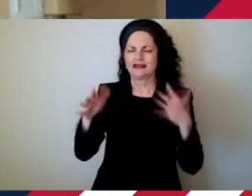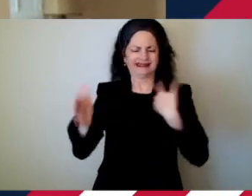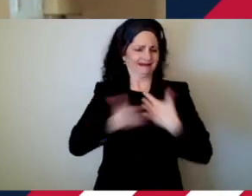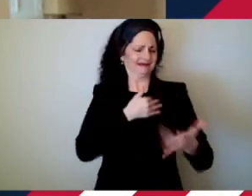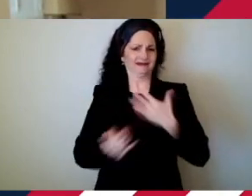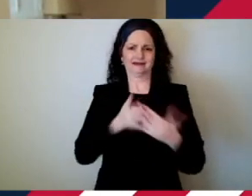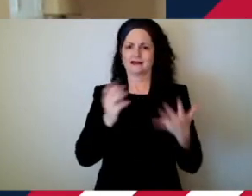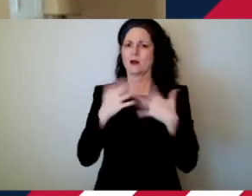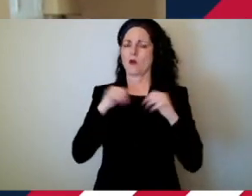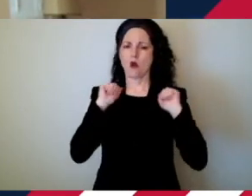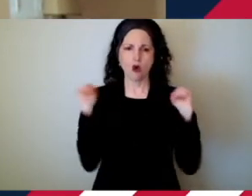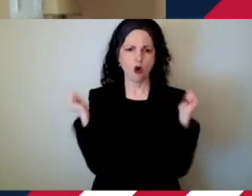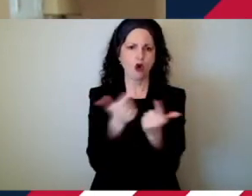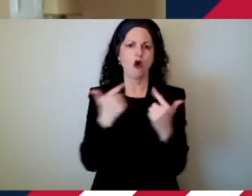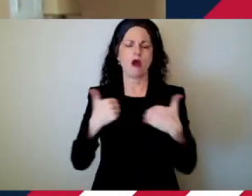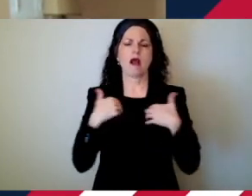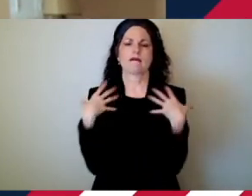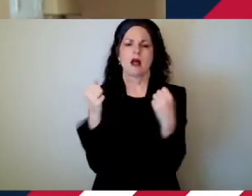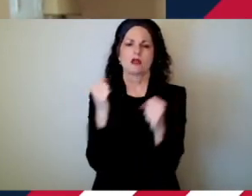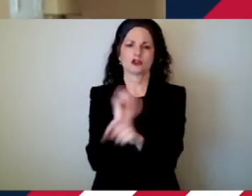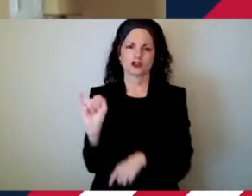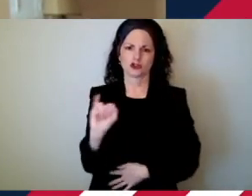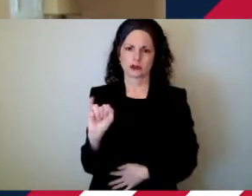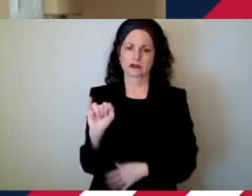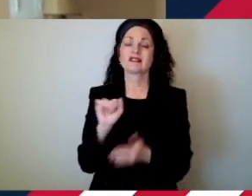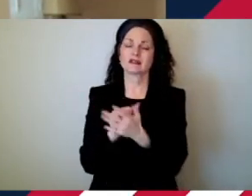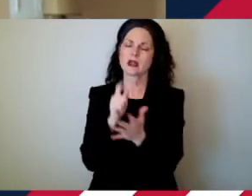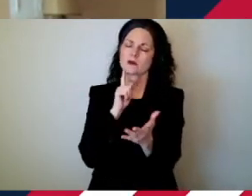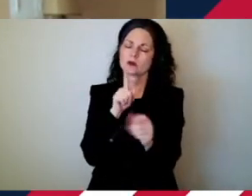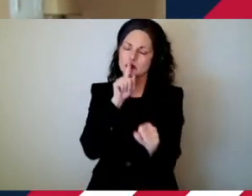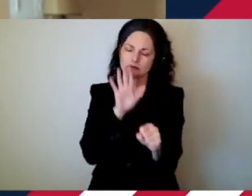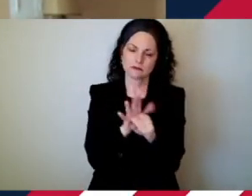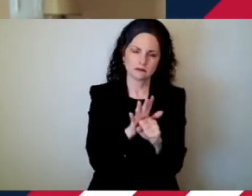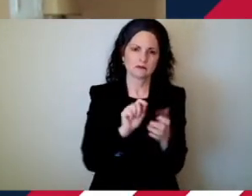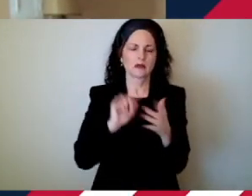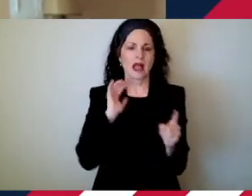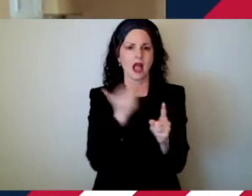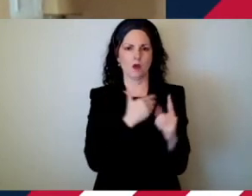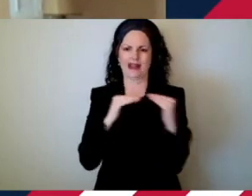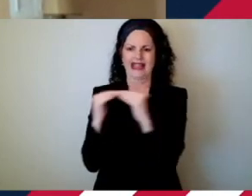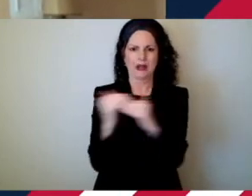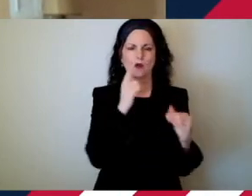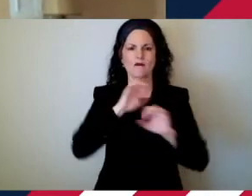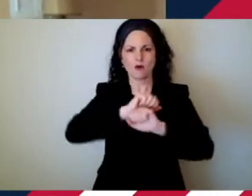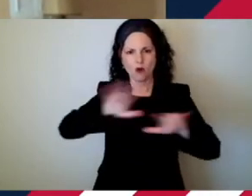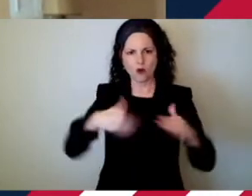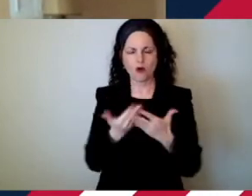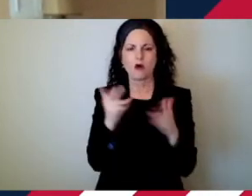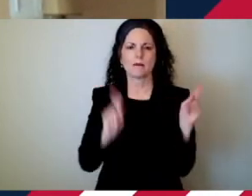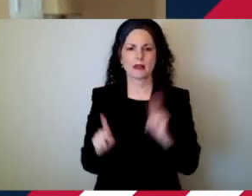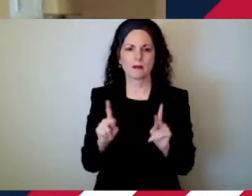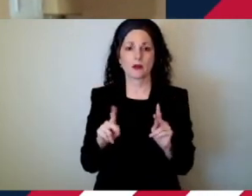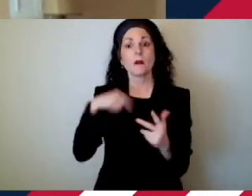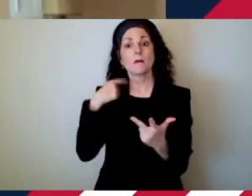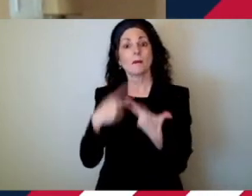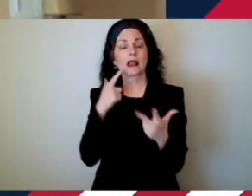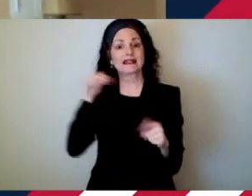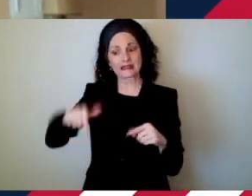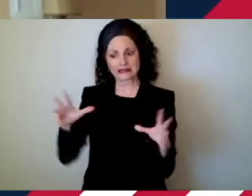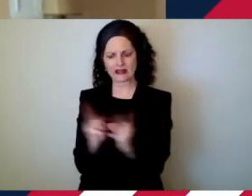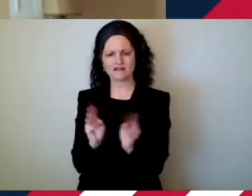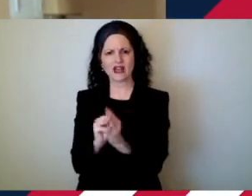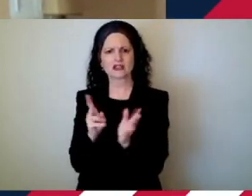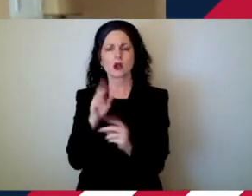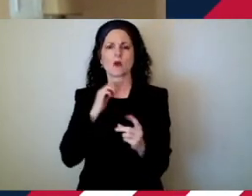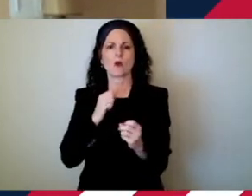to equality. And last but not least, this convention will restore the soul of our country and the health of American